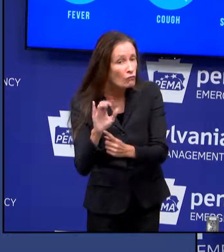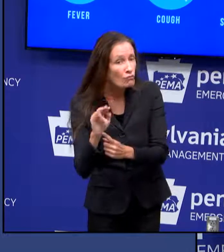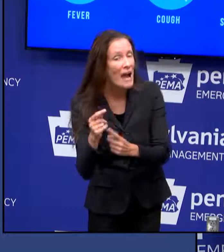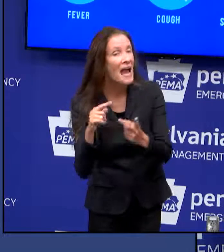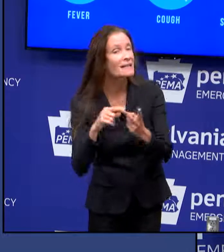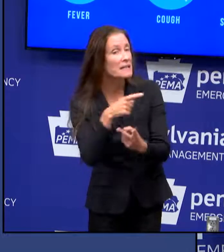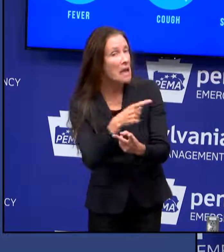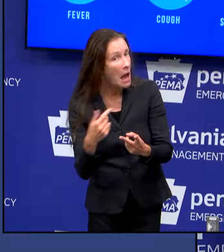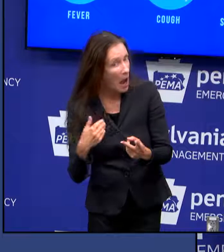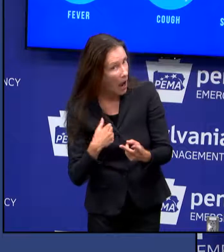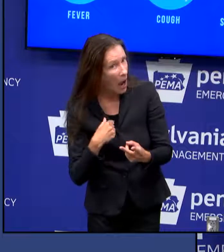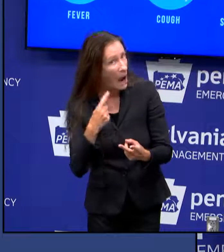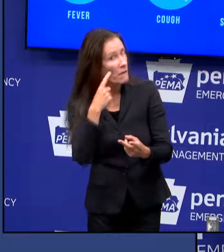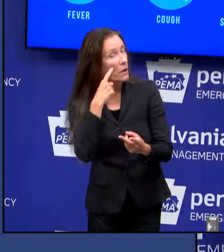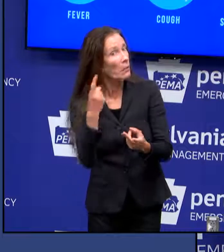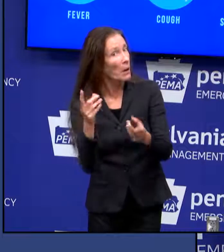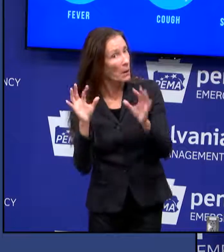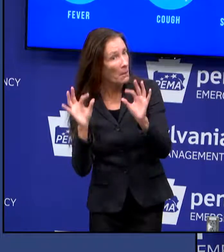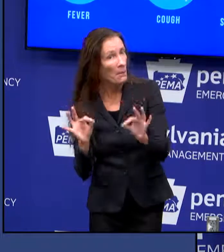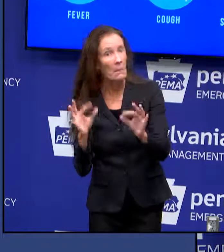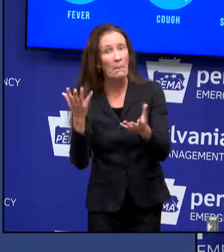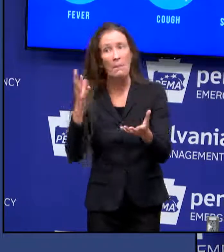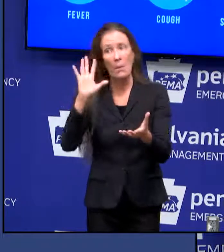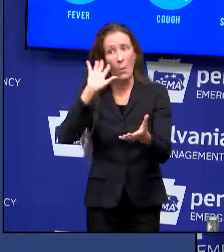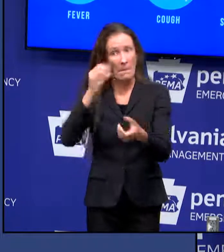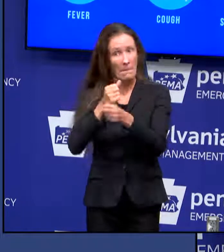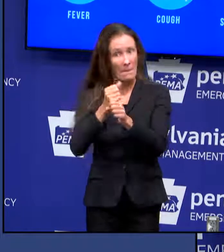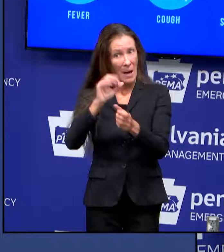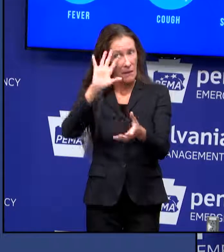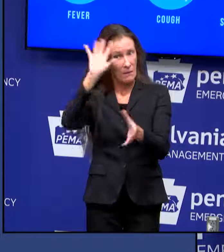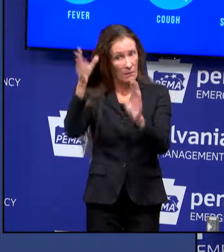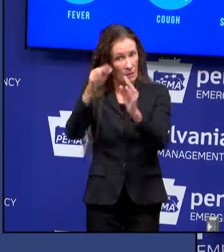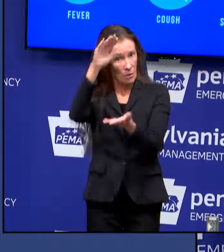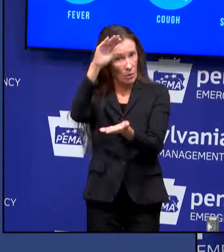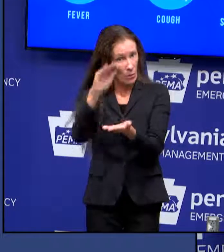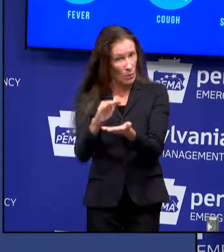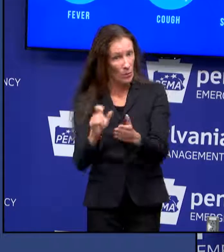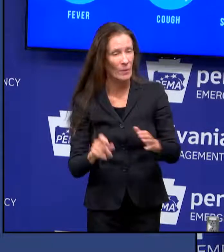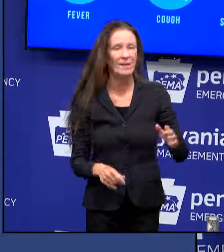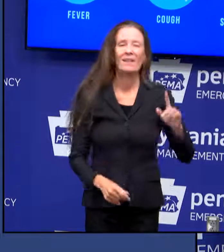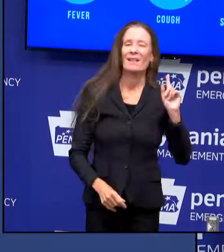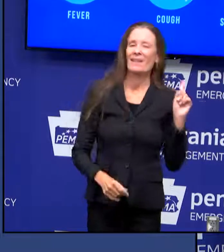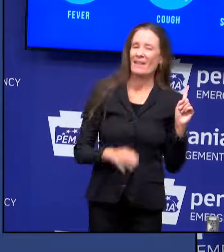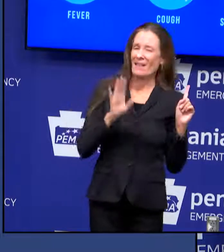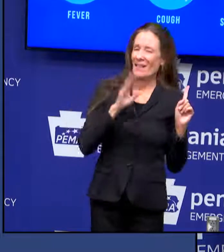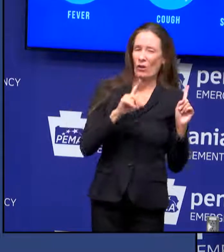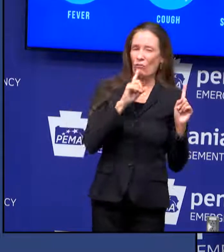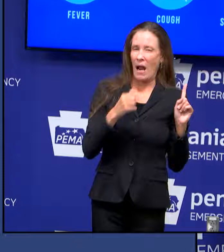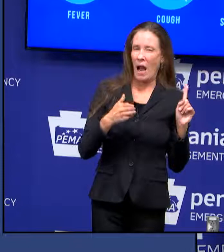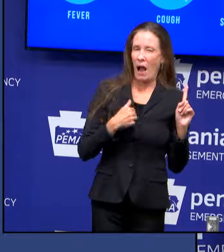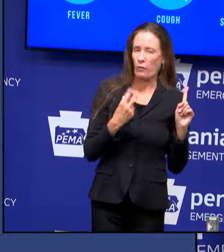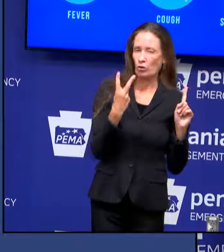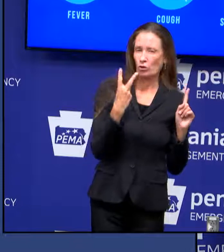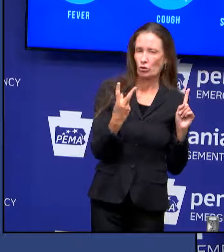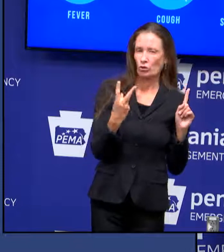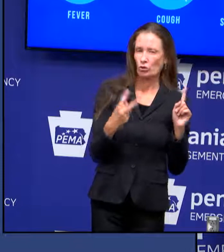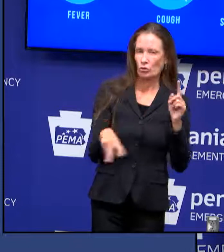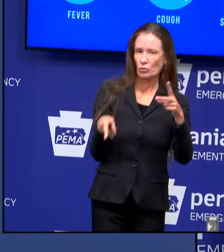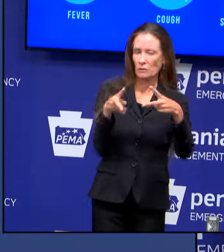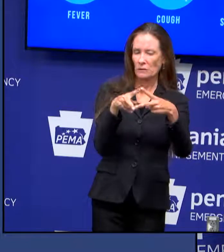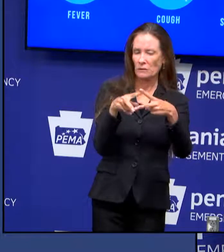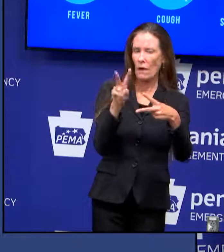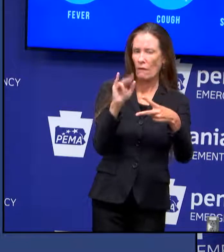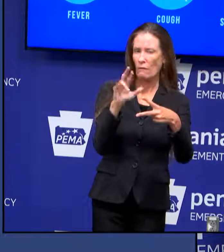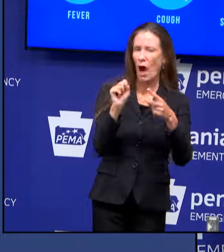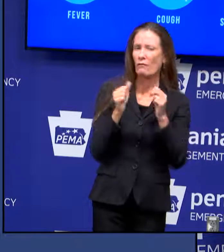to the level that you're going for? Sure. So there are two responses that we have for the virus at this time as we wait for the development of a